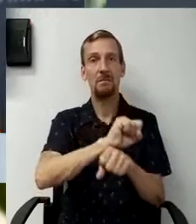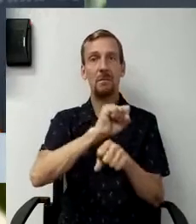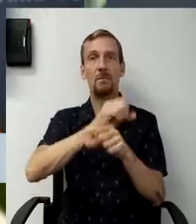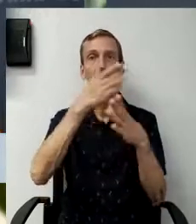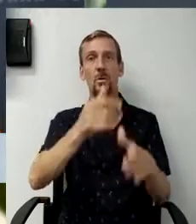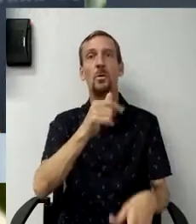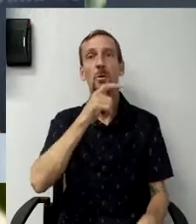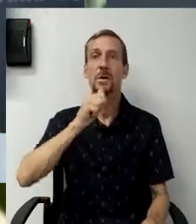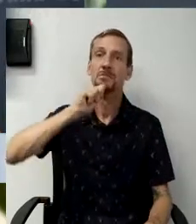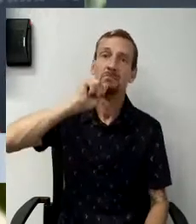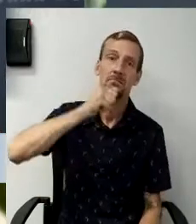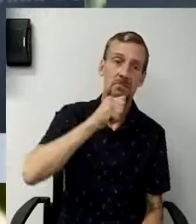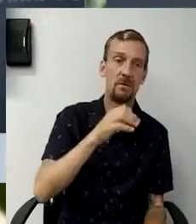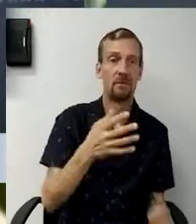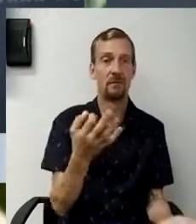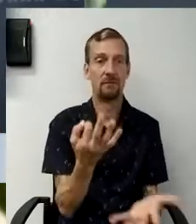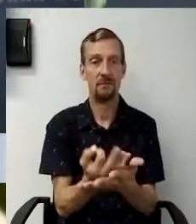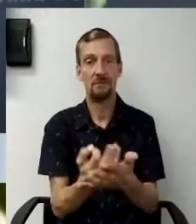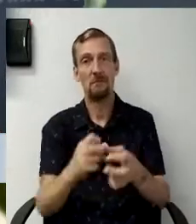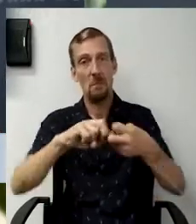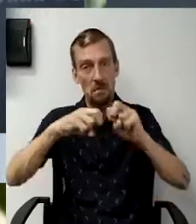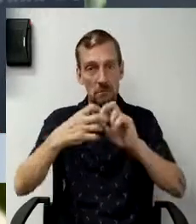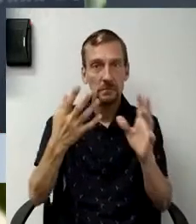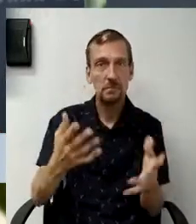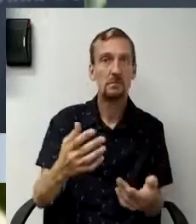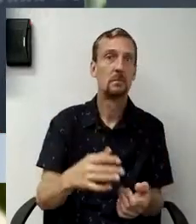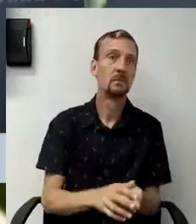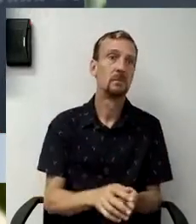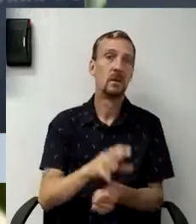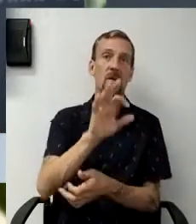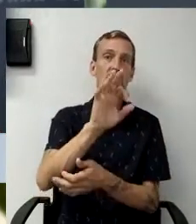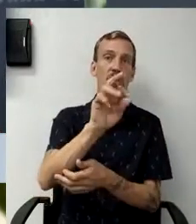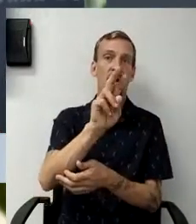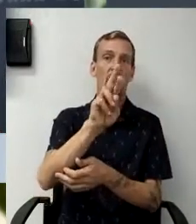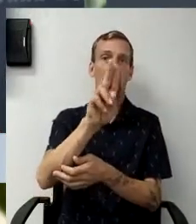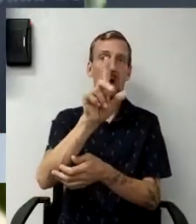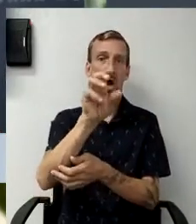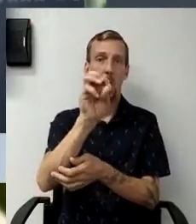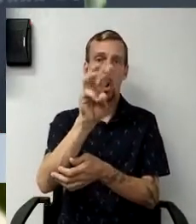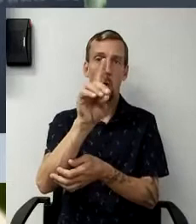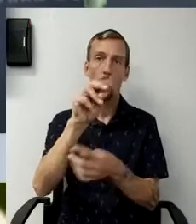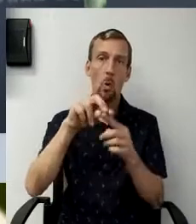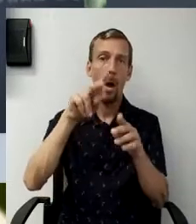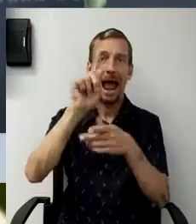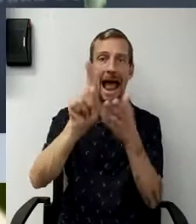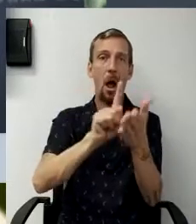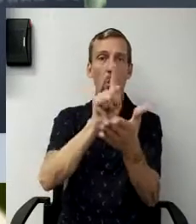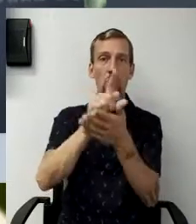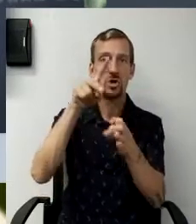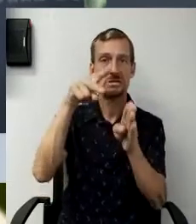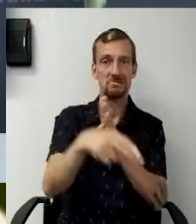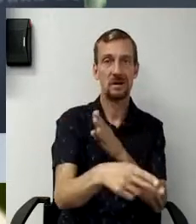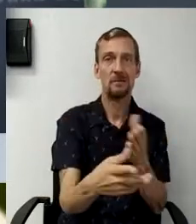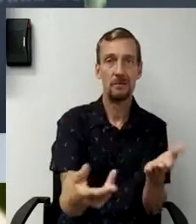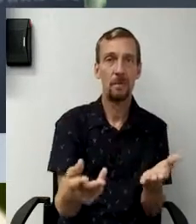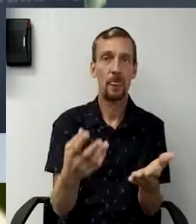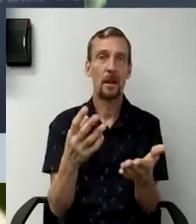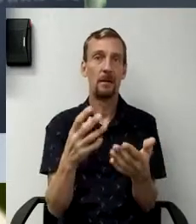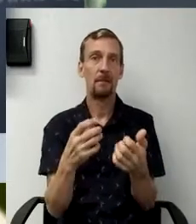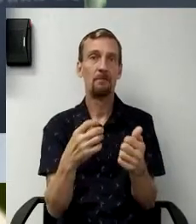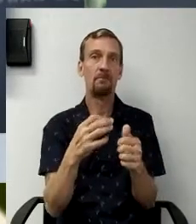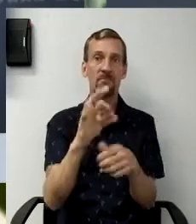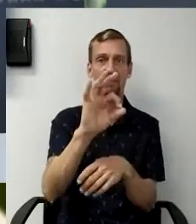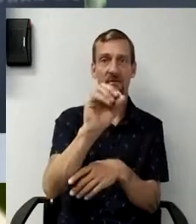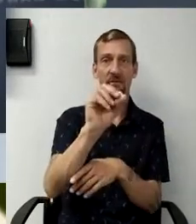suffering financial hardships from being furloughed or having their hours cut. The foundation had